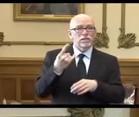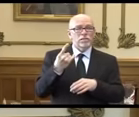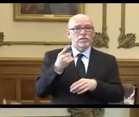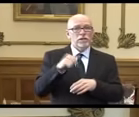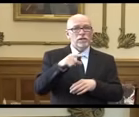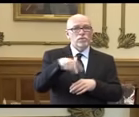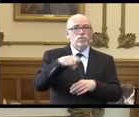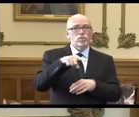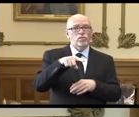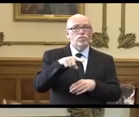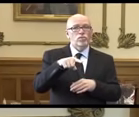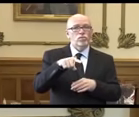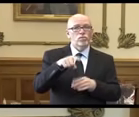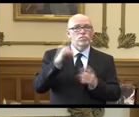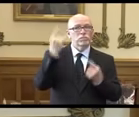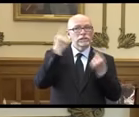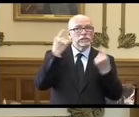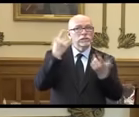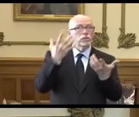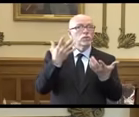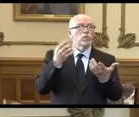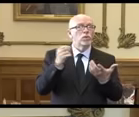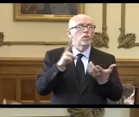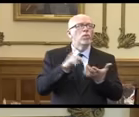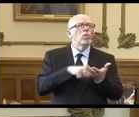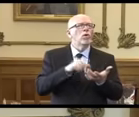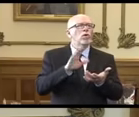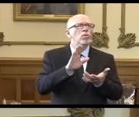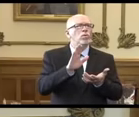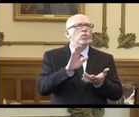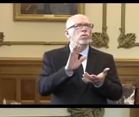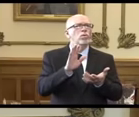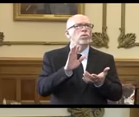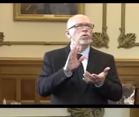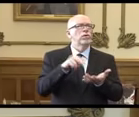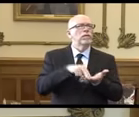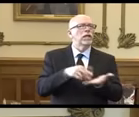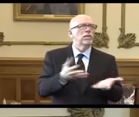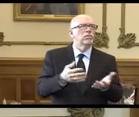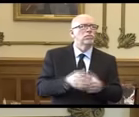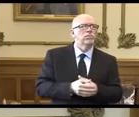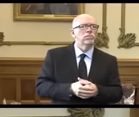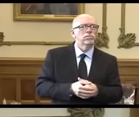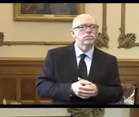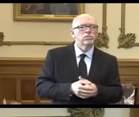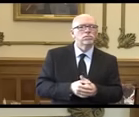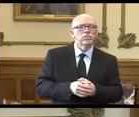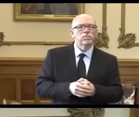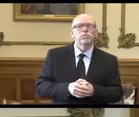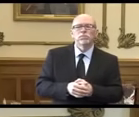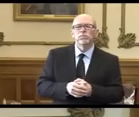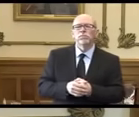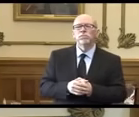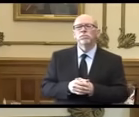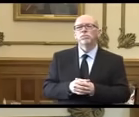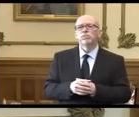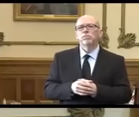you have considered, or what is your stance on that? Sure.